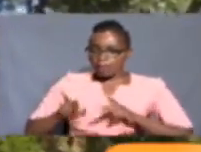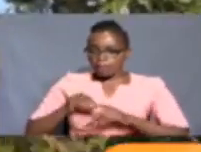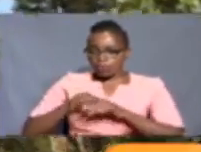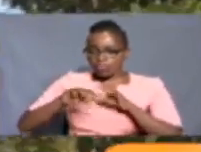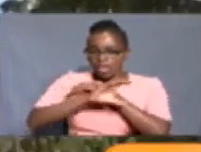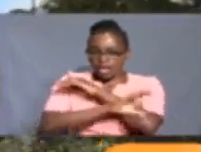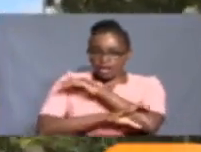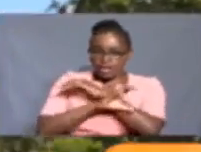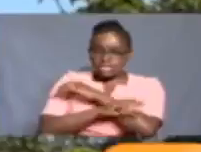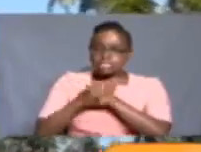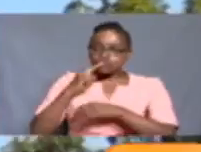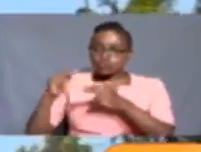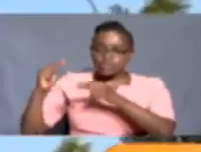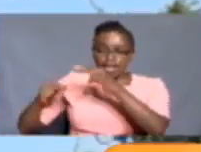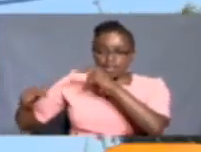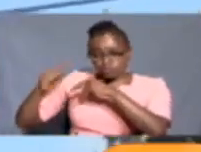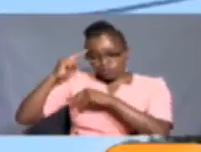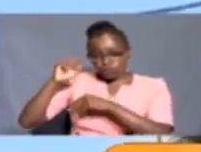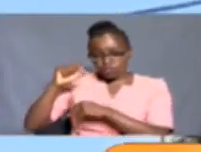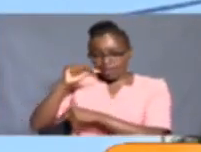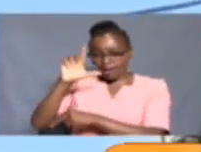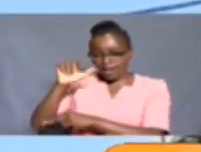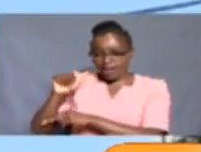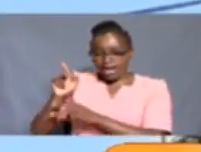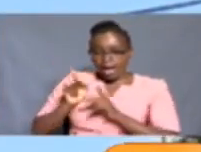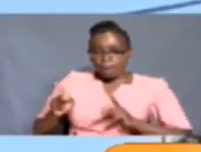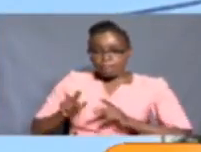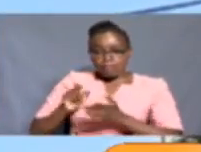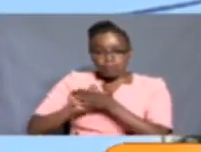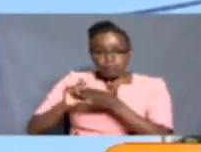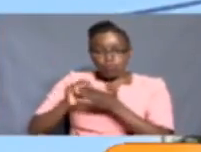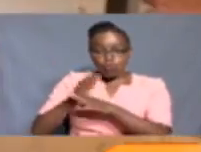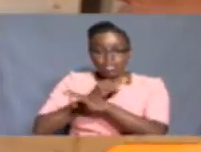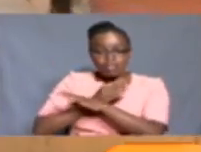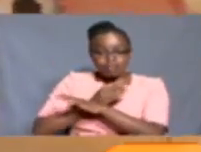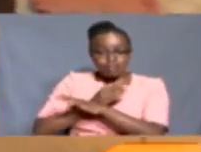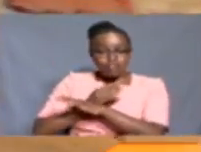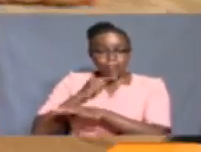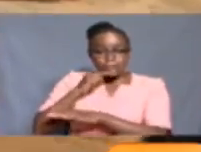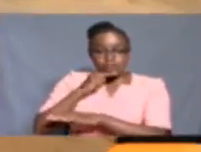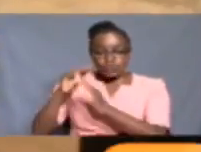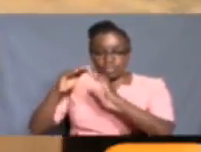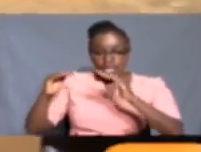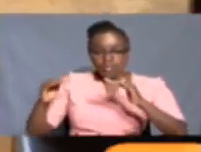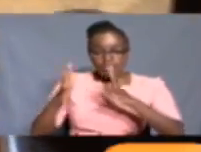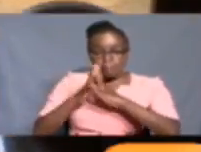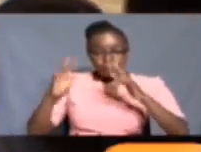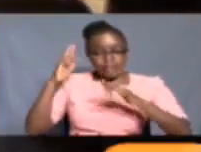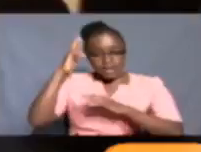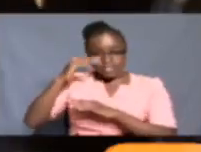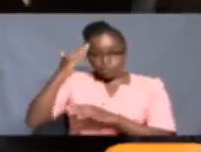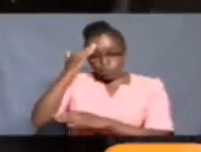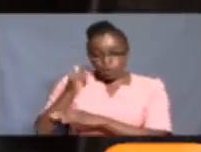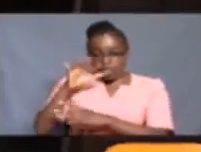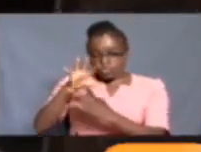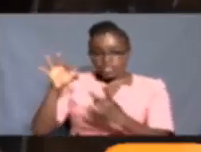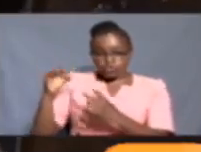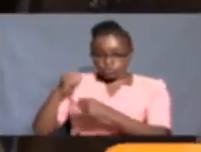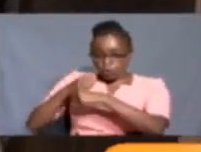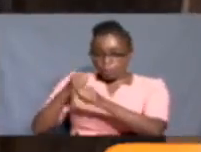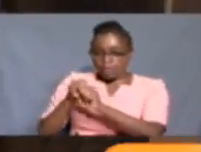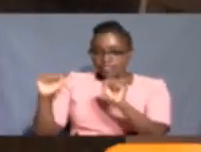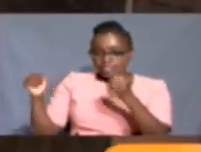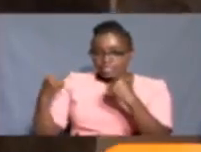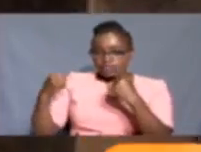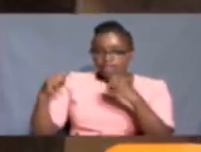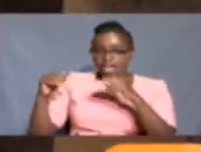that the history of the Sagalla people cannot be written without the mention of the church. That the main reason as to why they chose to make it the safe